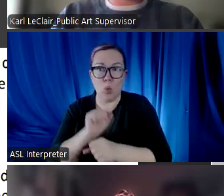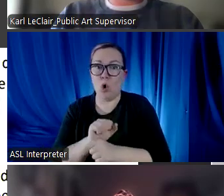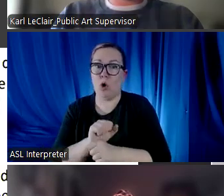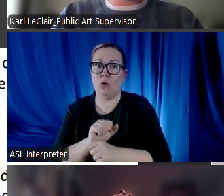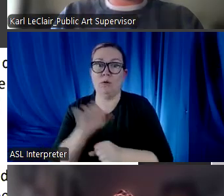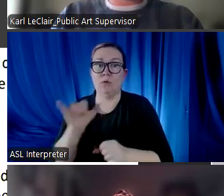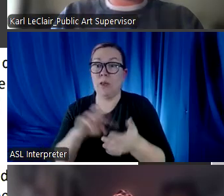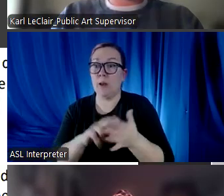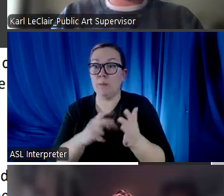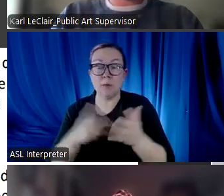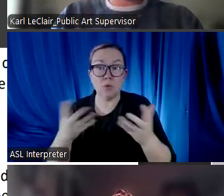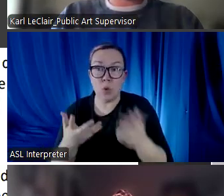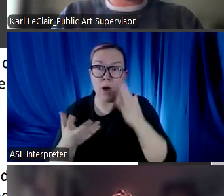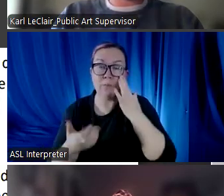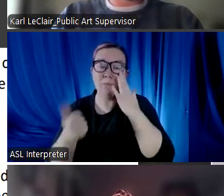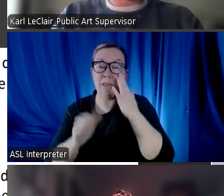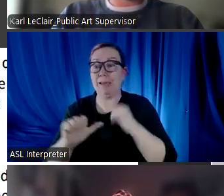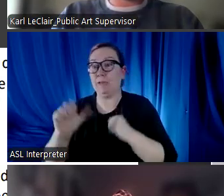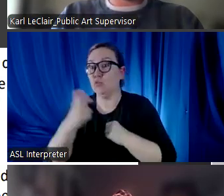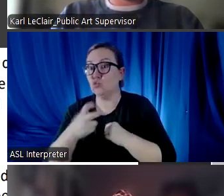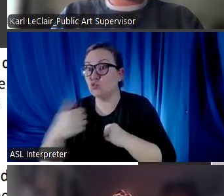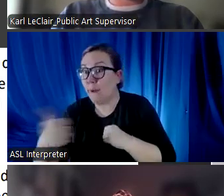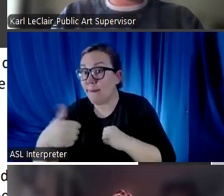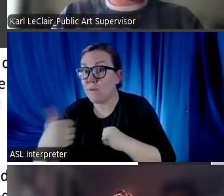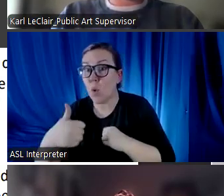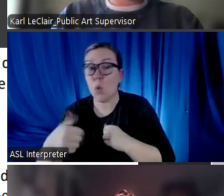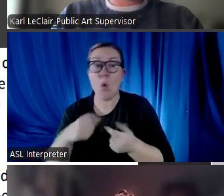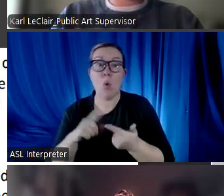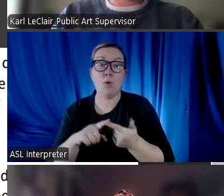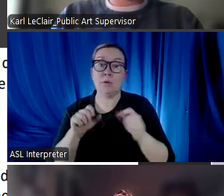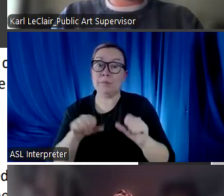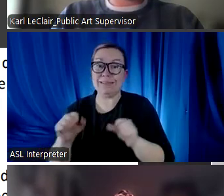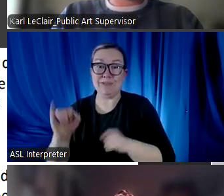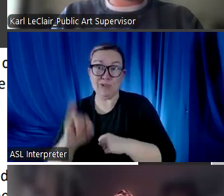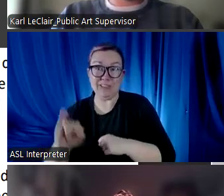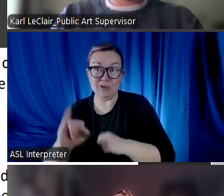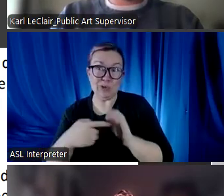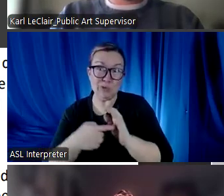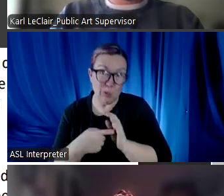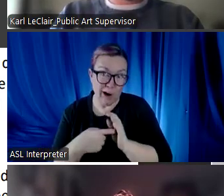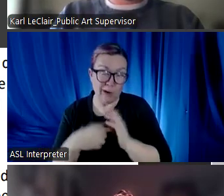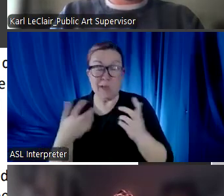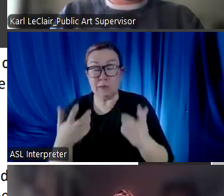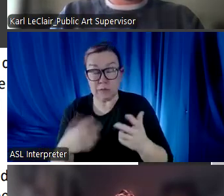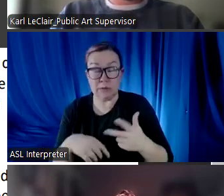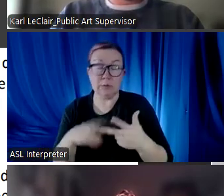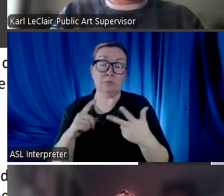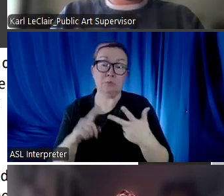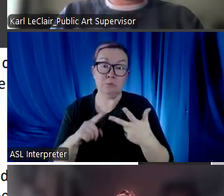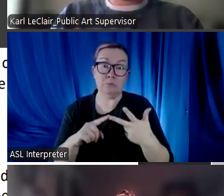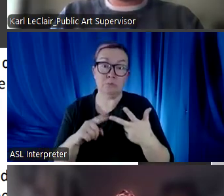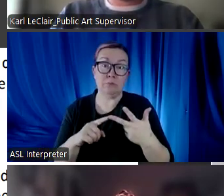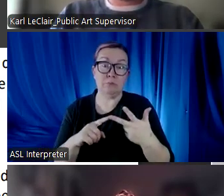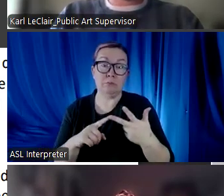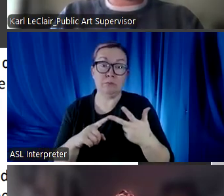will be any related travel, potentially some insurance requirements, and